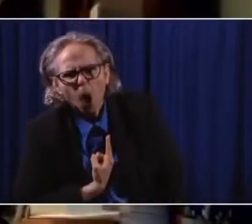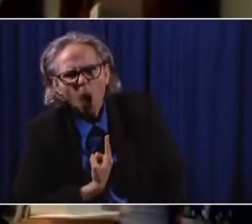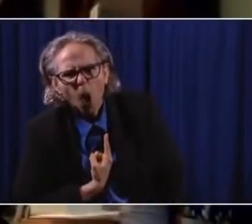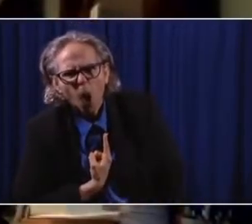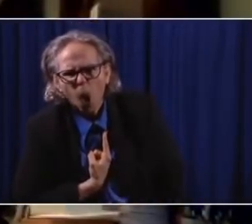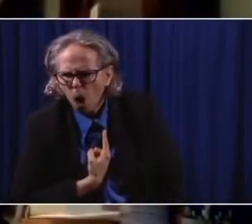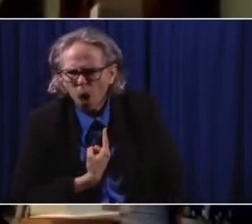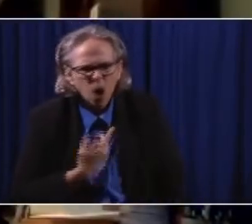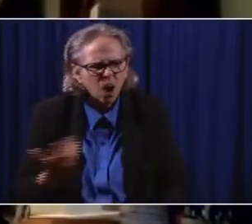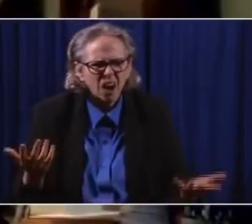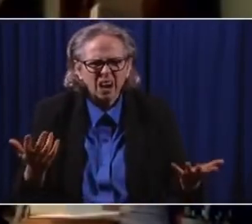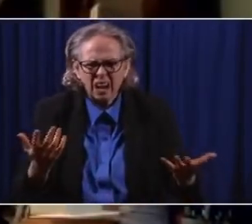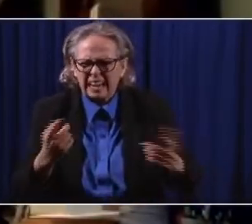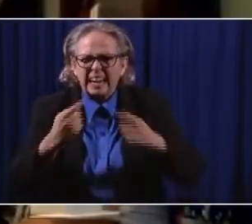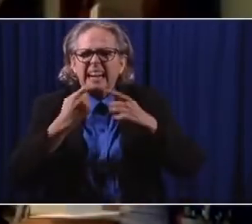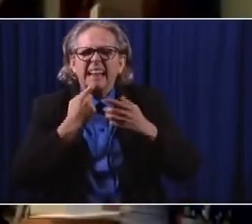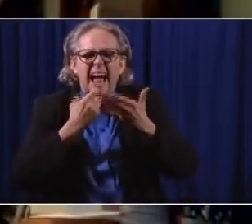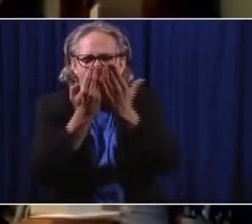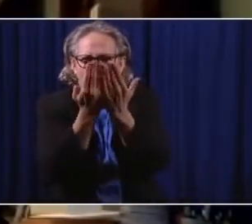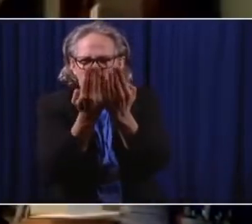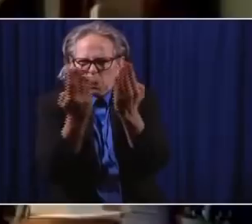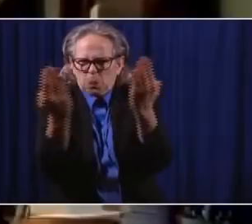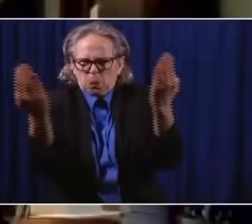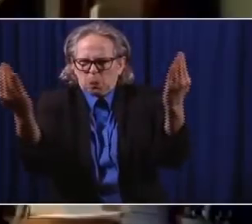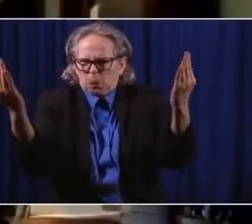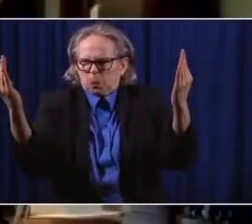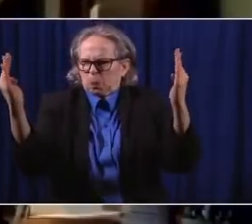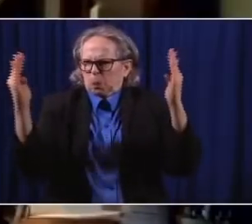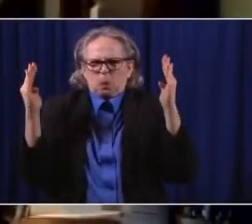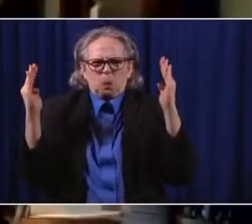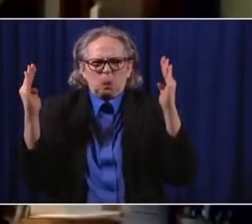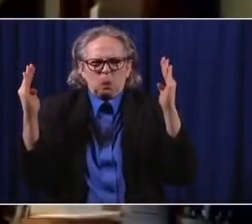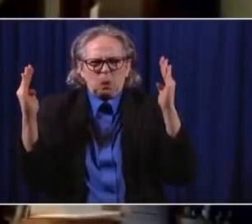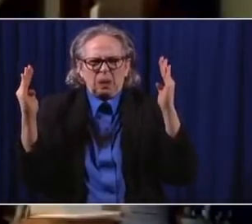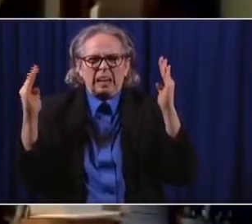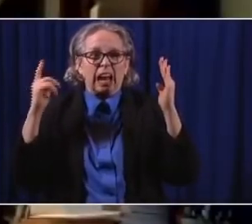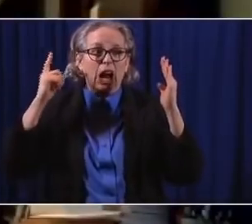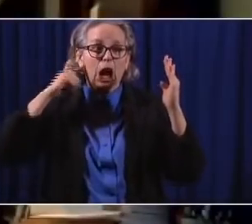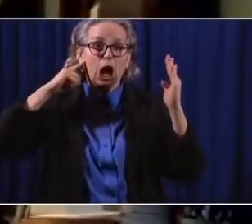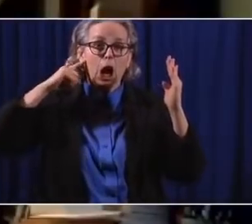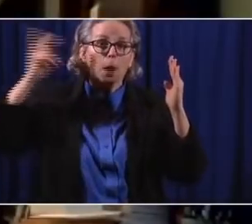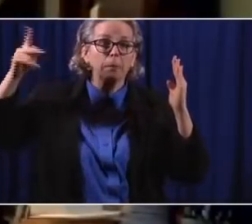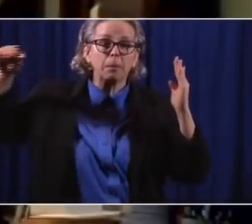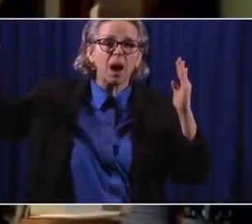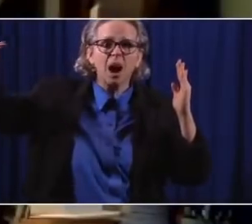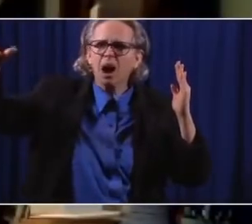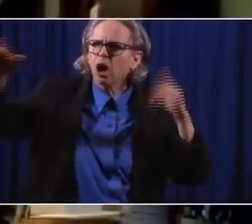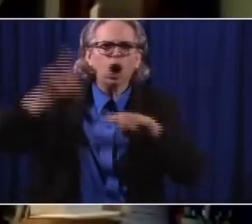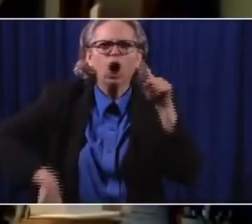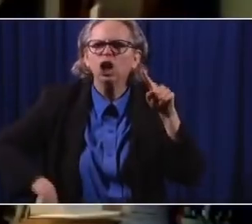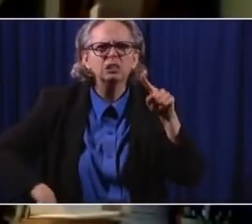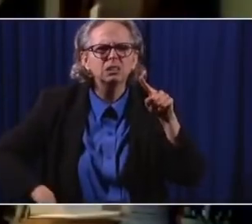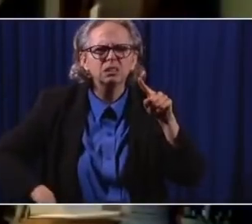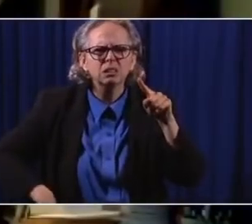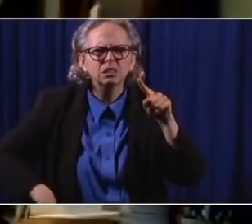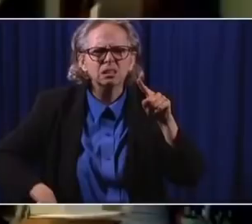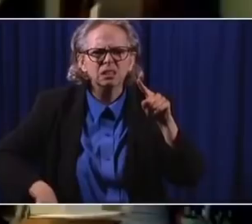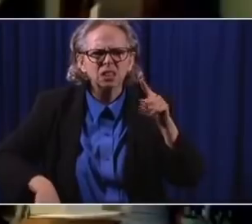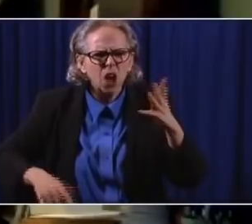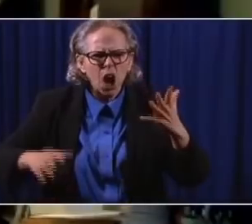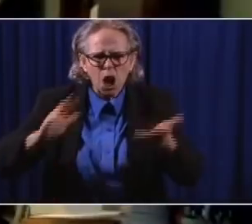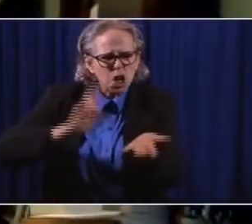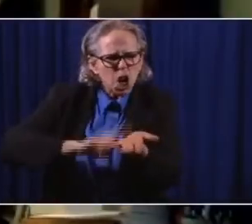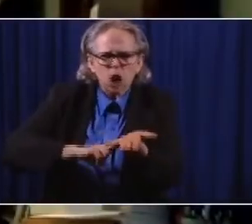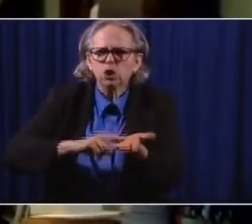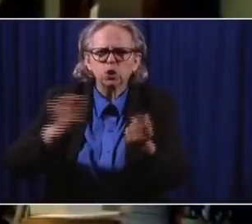thick glass. The glass was so thick that you couldn't hear the nurses on the other side of the glass. They would hold up a whiteboard, either giving